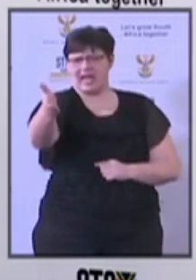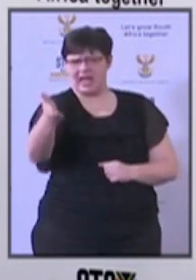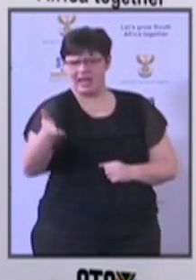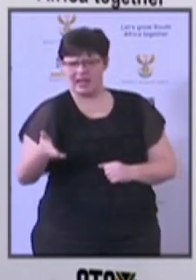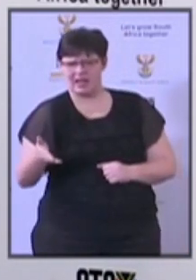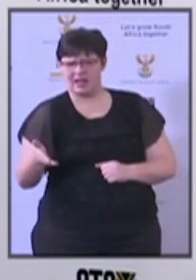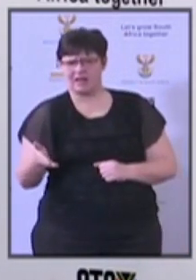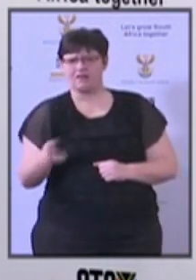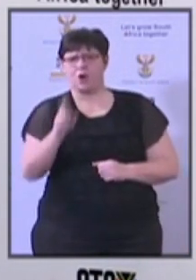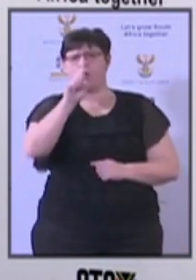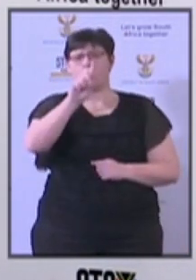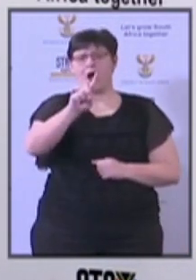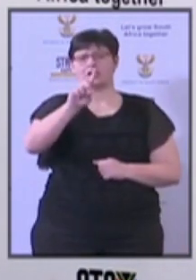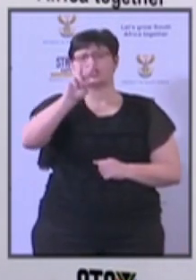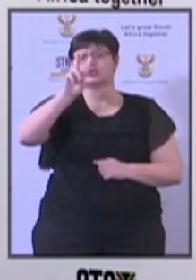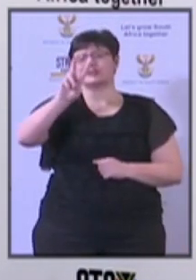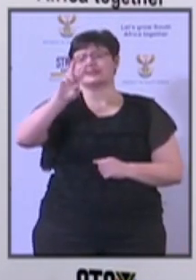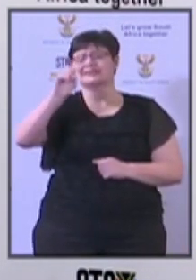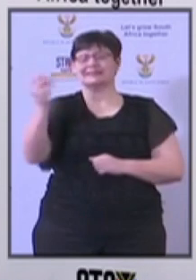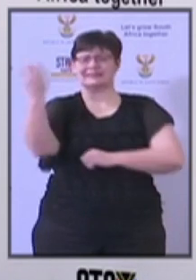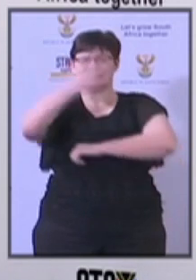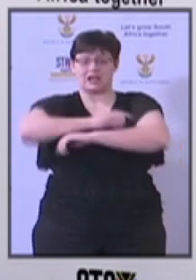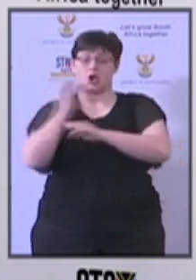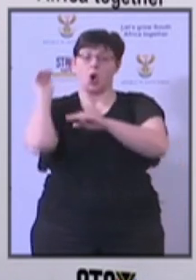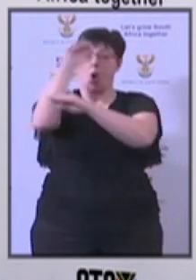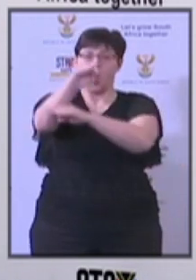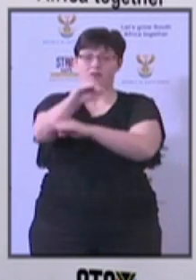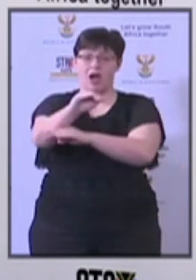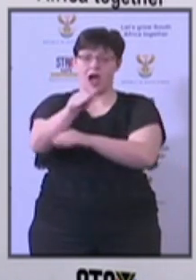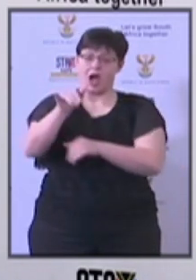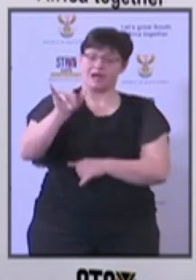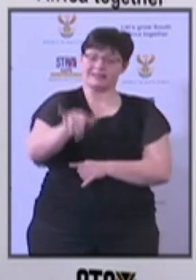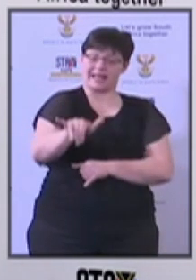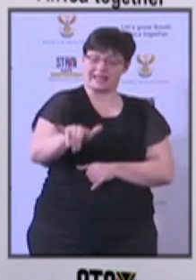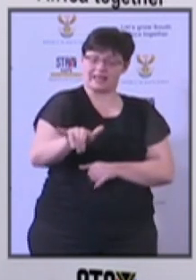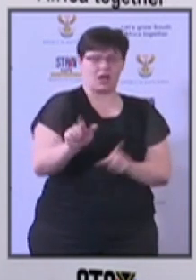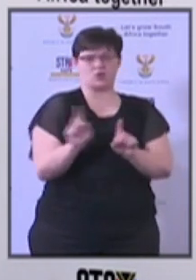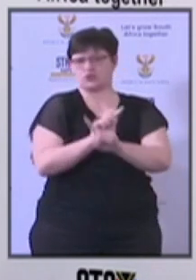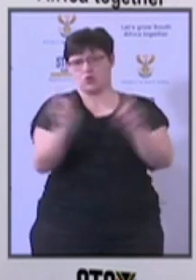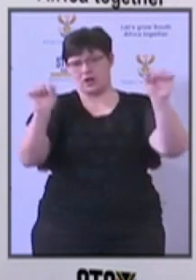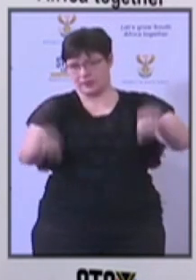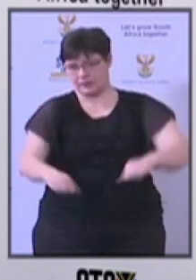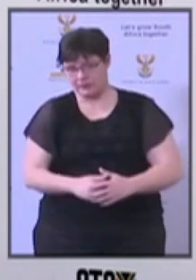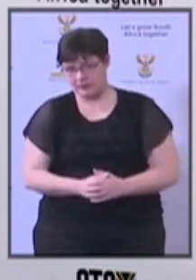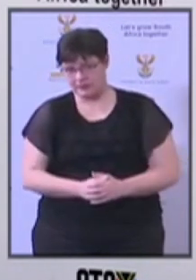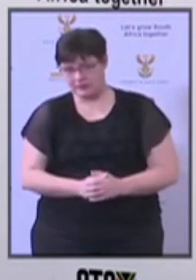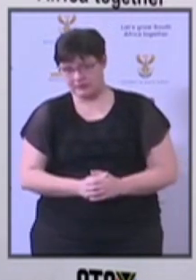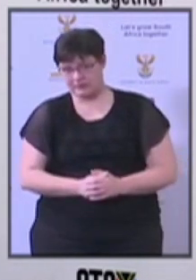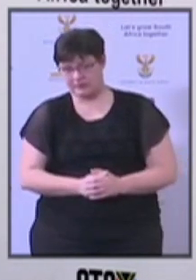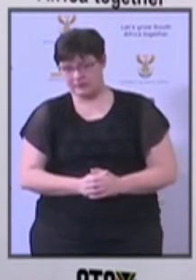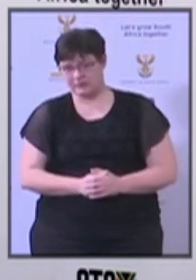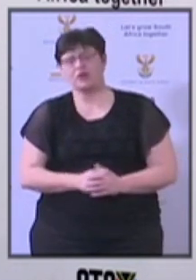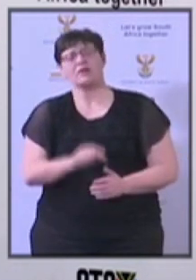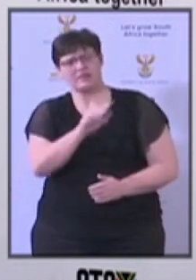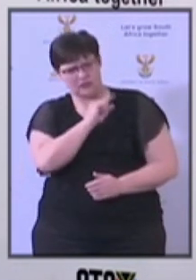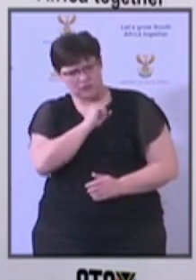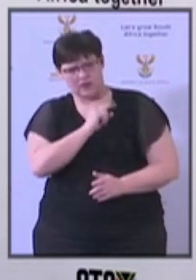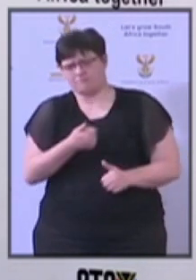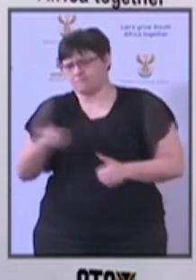than 120 days. So because we are trying to avoid that, we had to repatriate